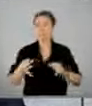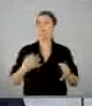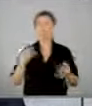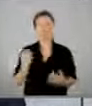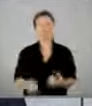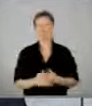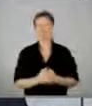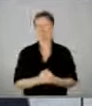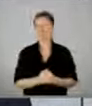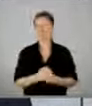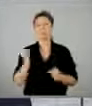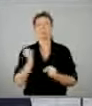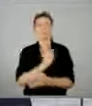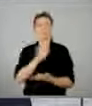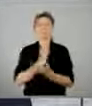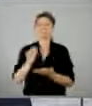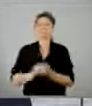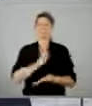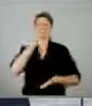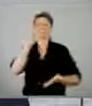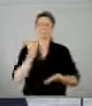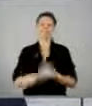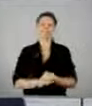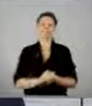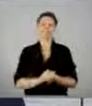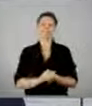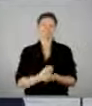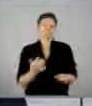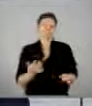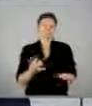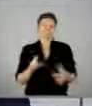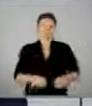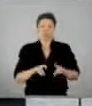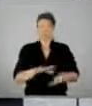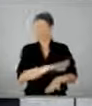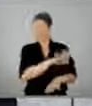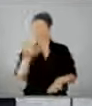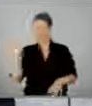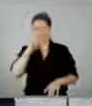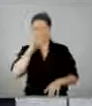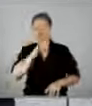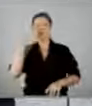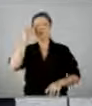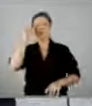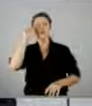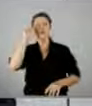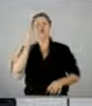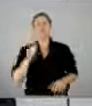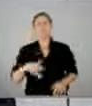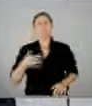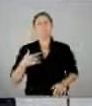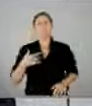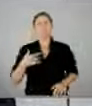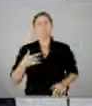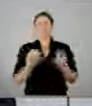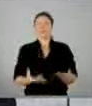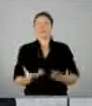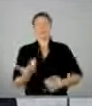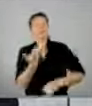sure we get this right, so that Australians can have absolute confidence in the program that has been rolled out here in Australia. The